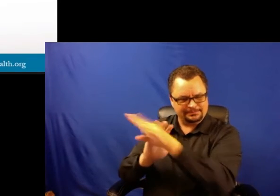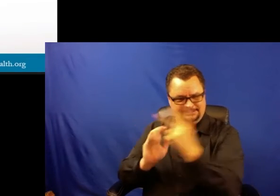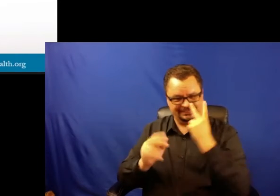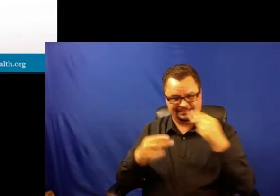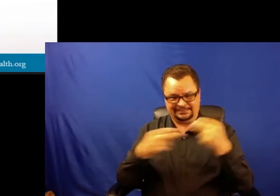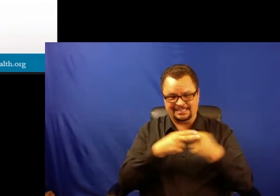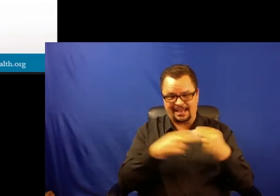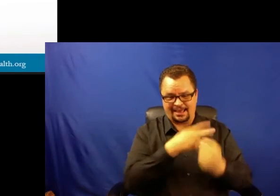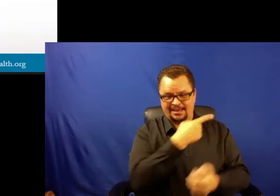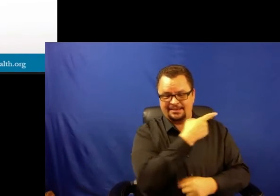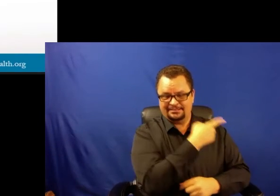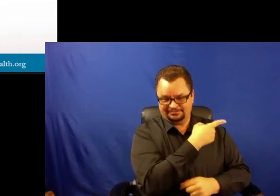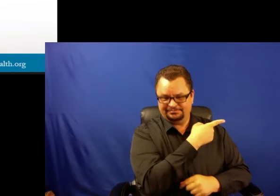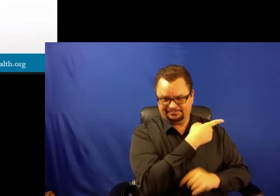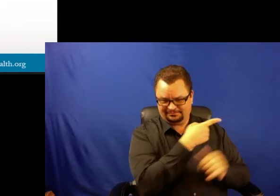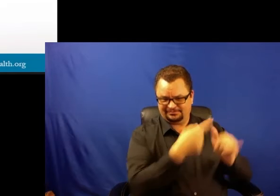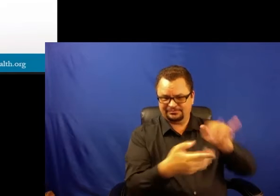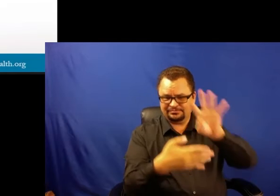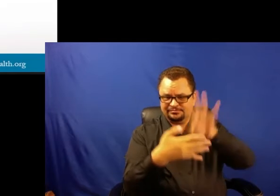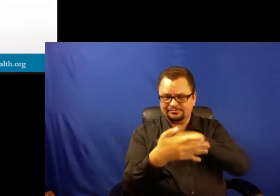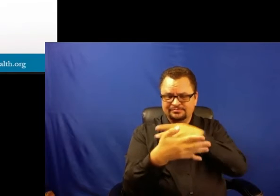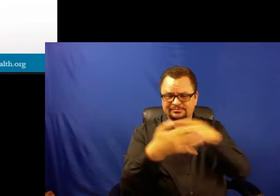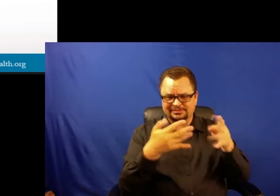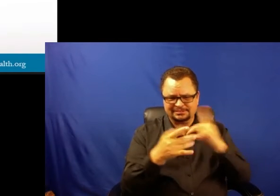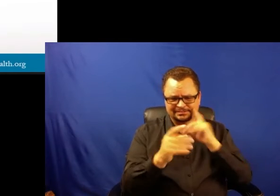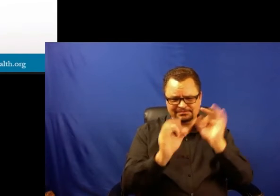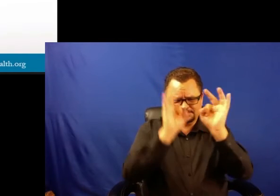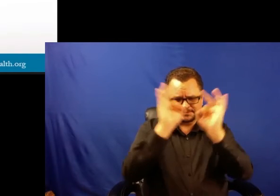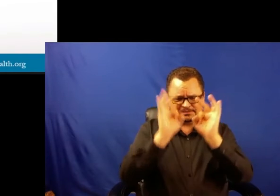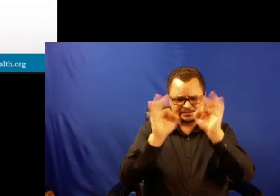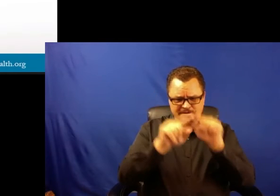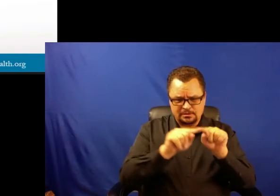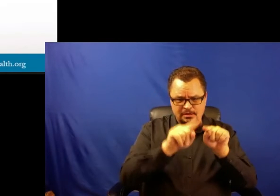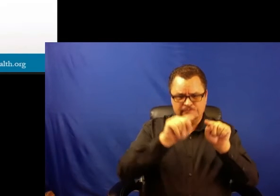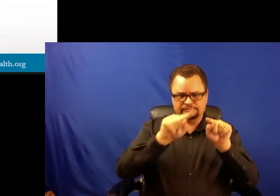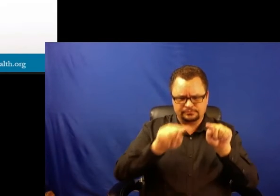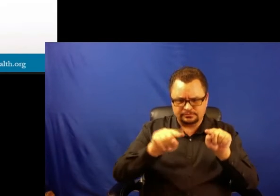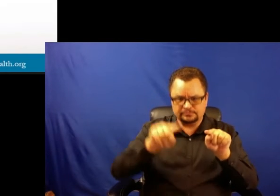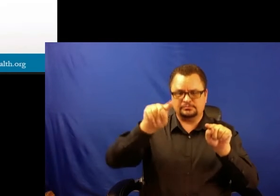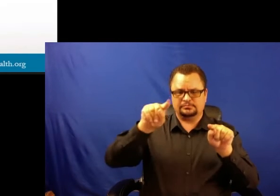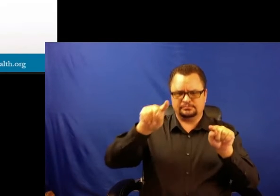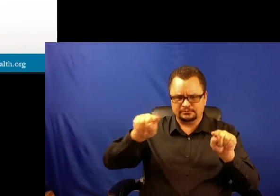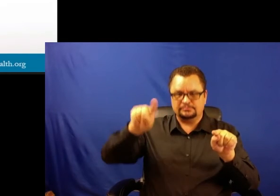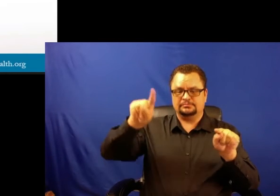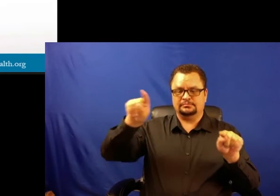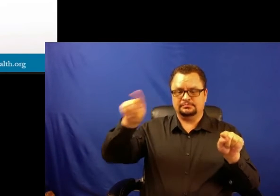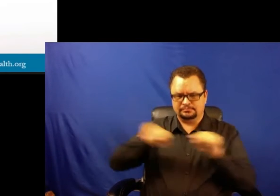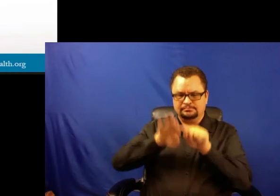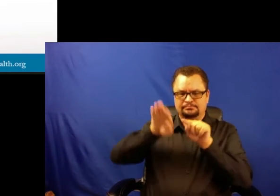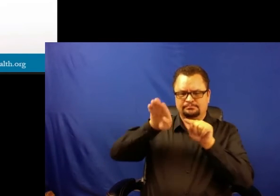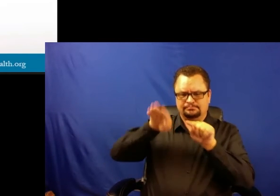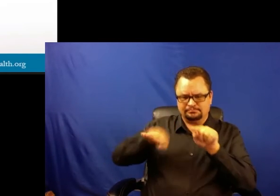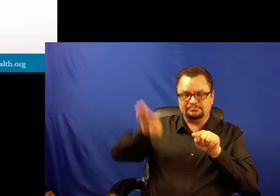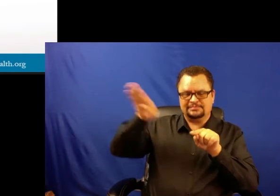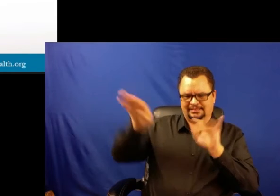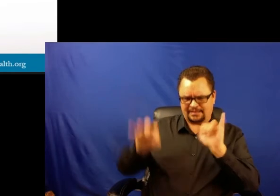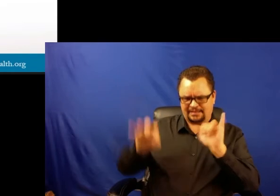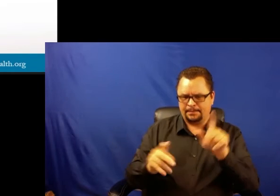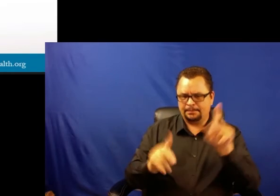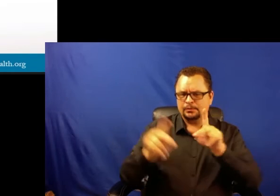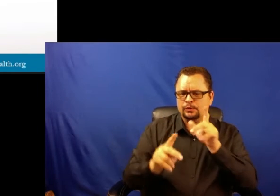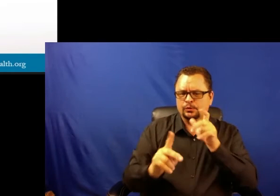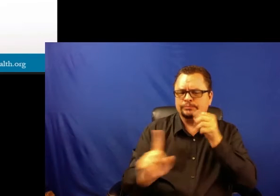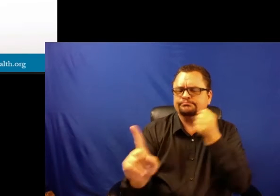consistent rise in the positivity. We did reach last night the 10% mark, and like I said before, we did hit